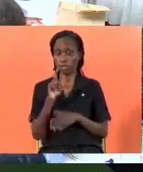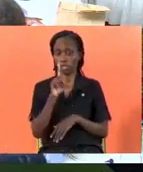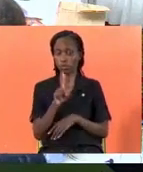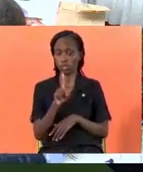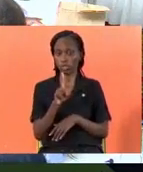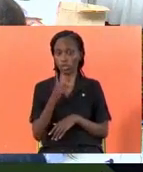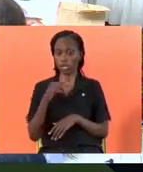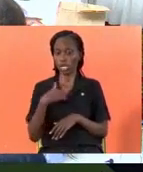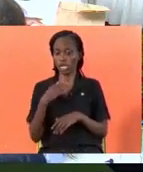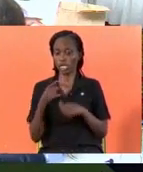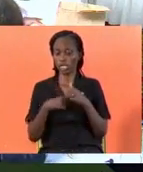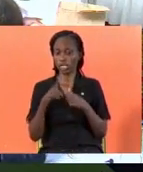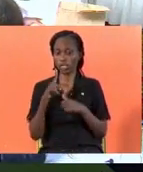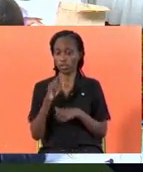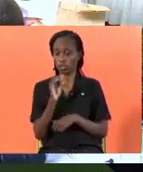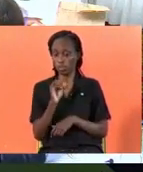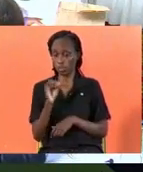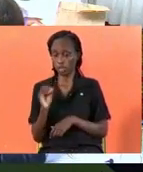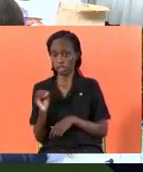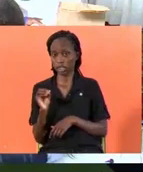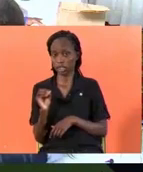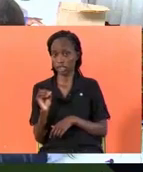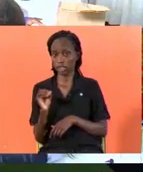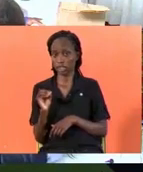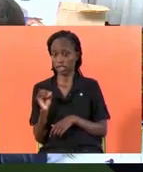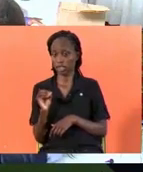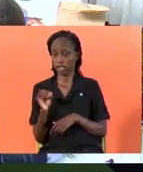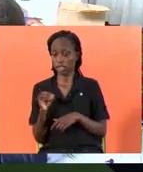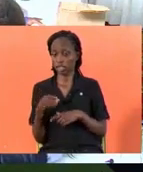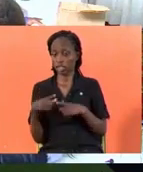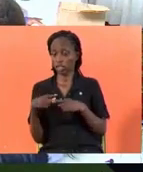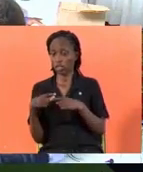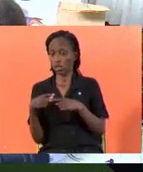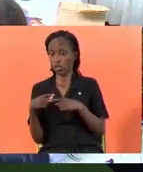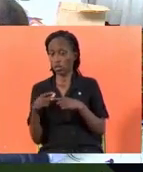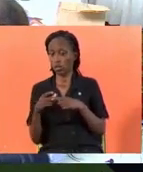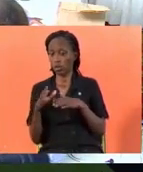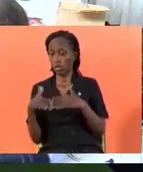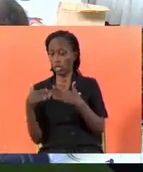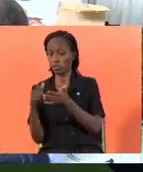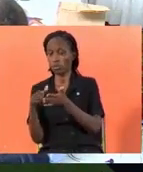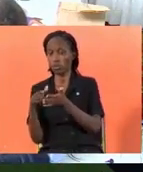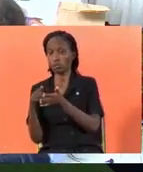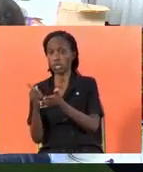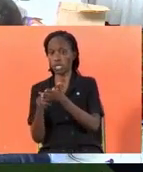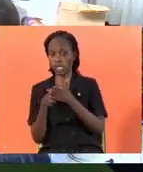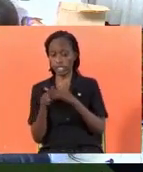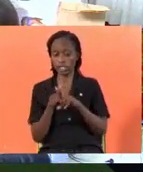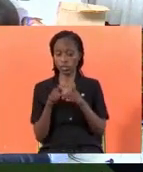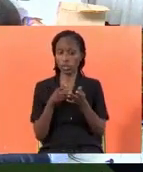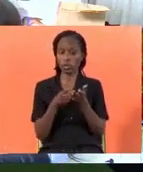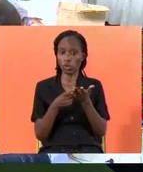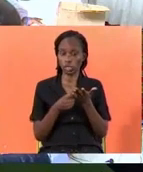we had 61% going towards paying debts. And we also discussed the